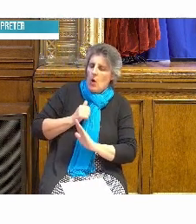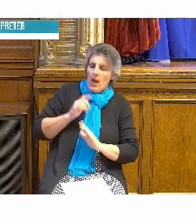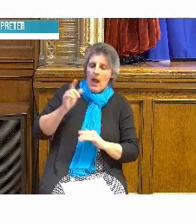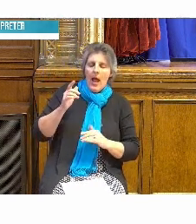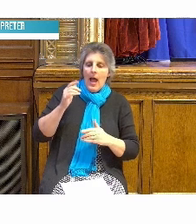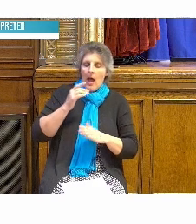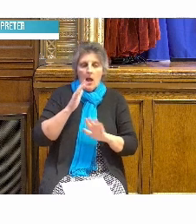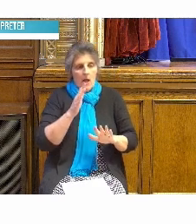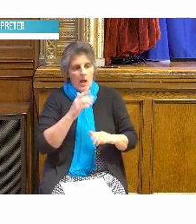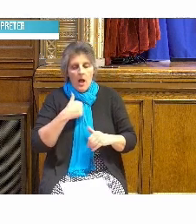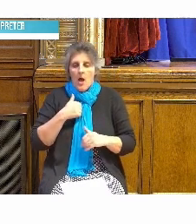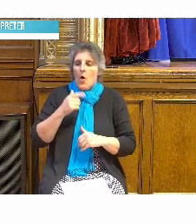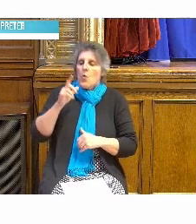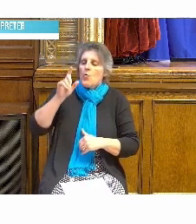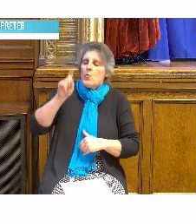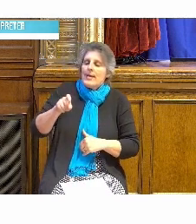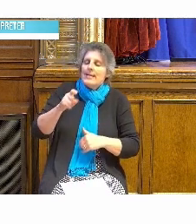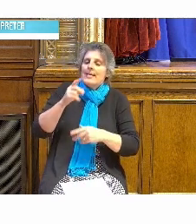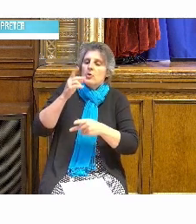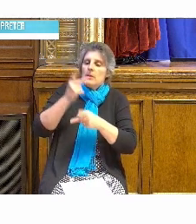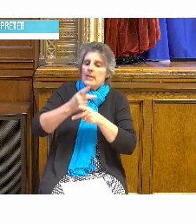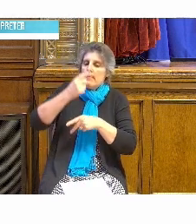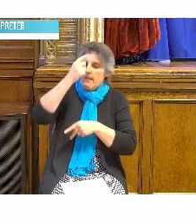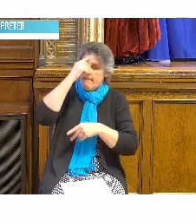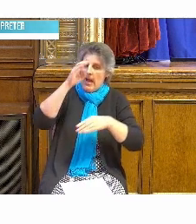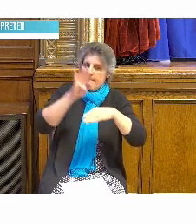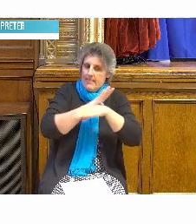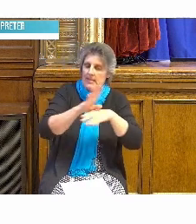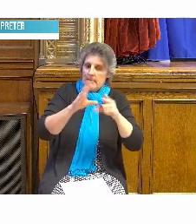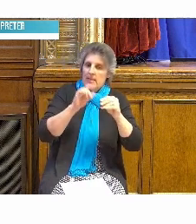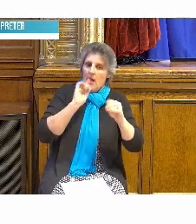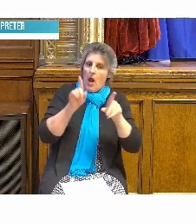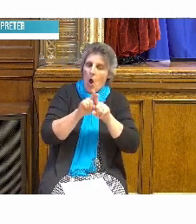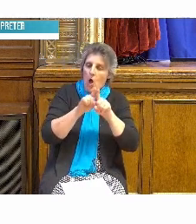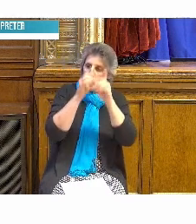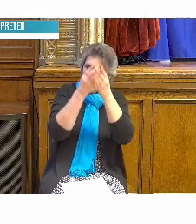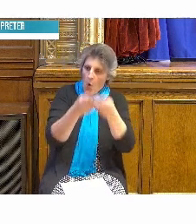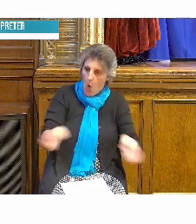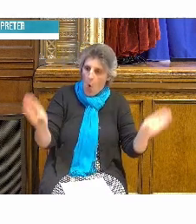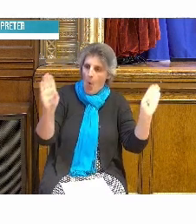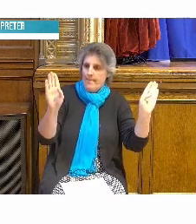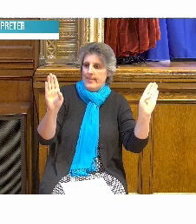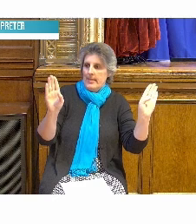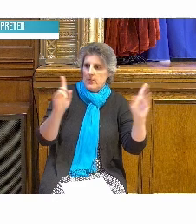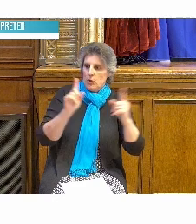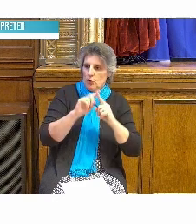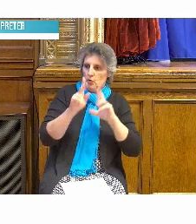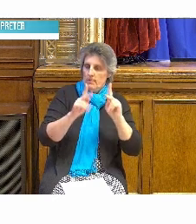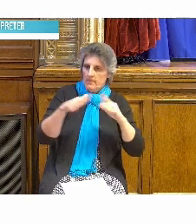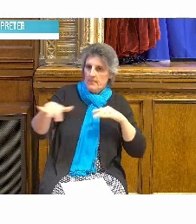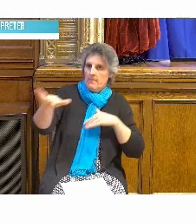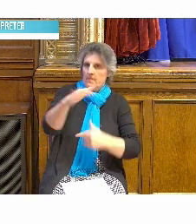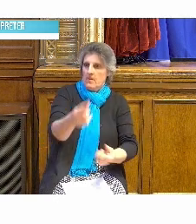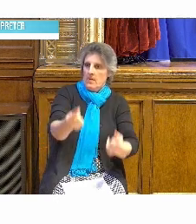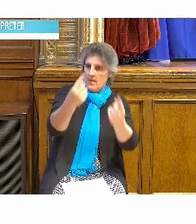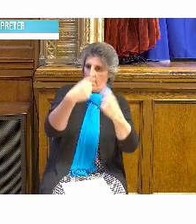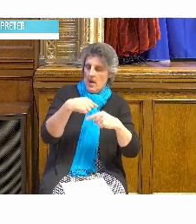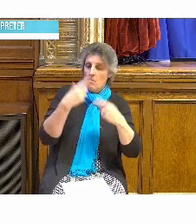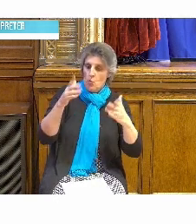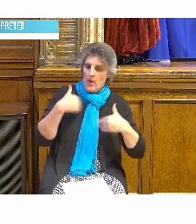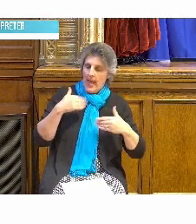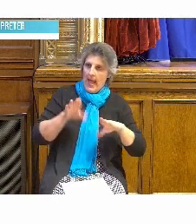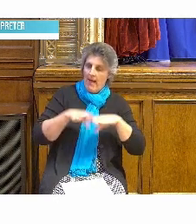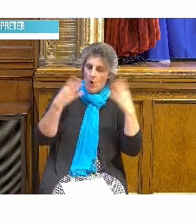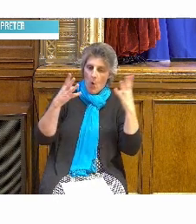mind that business meetings are also open to the public. You know, we have open